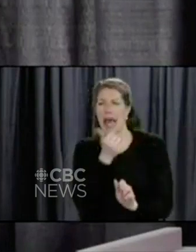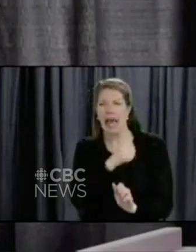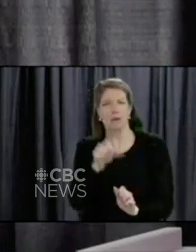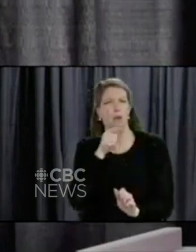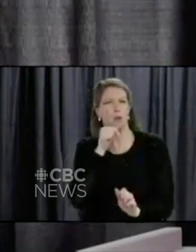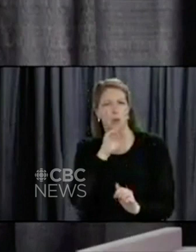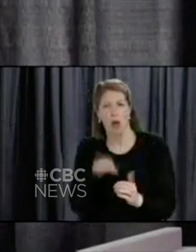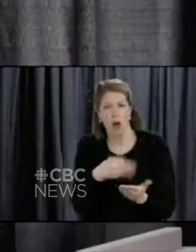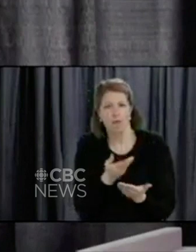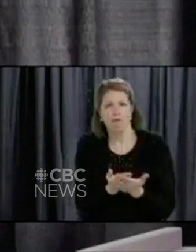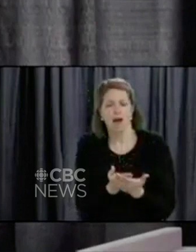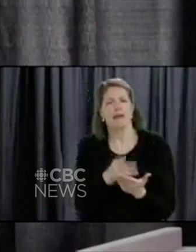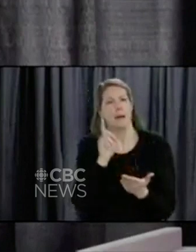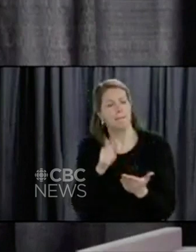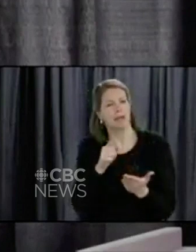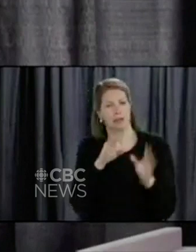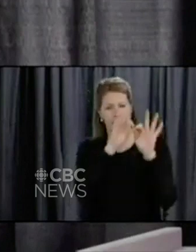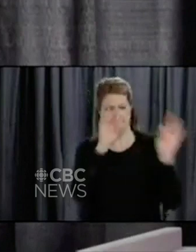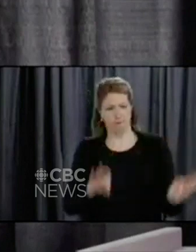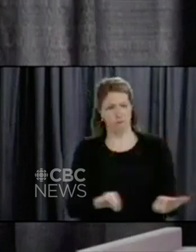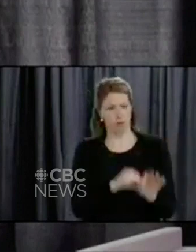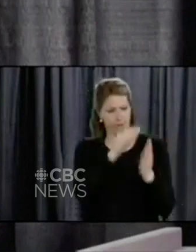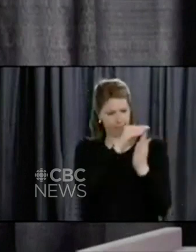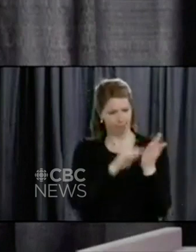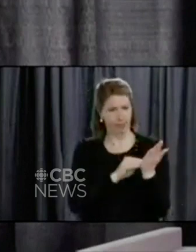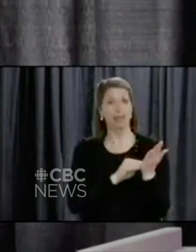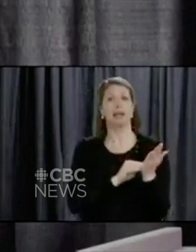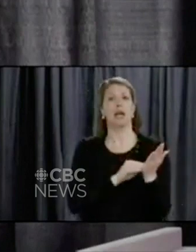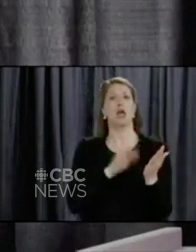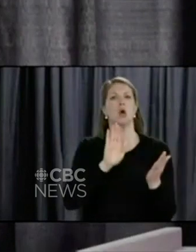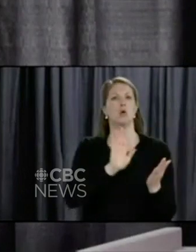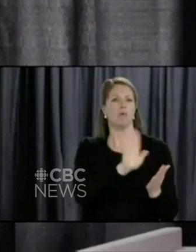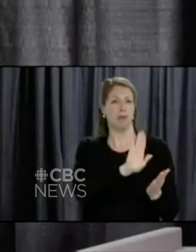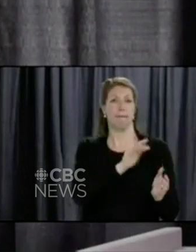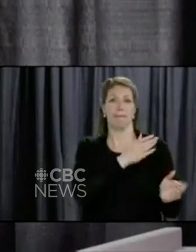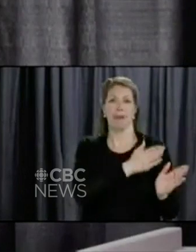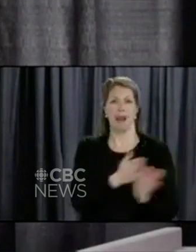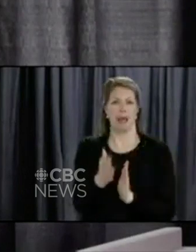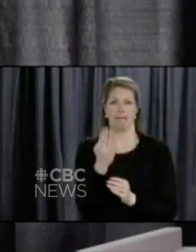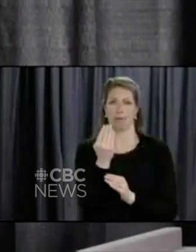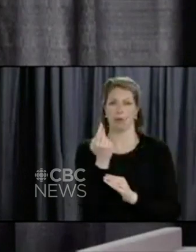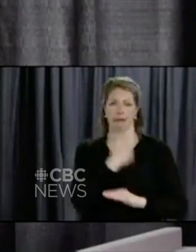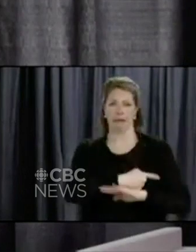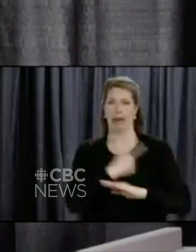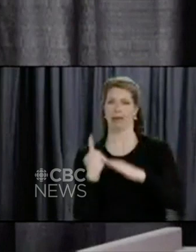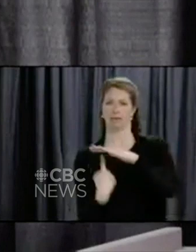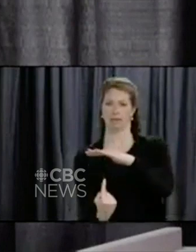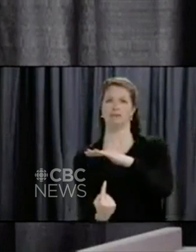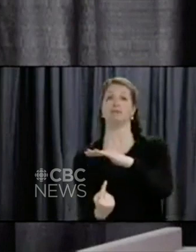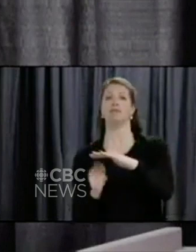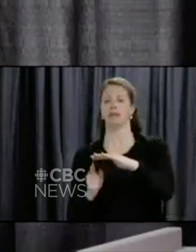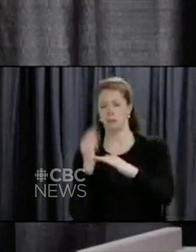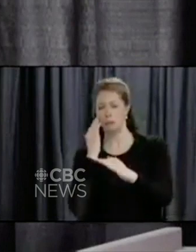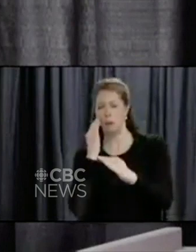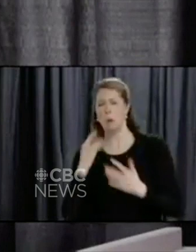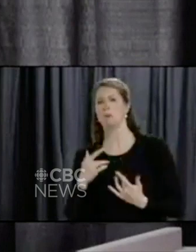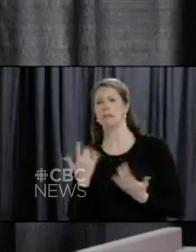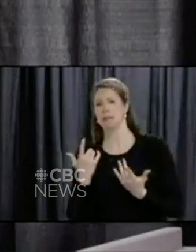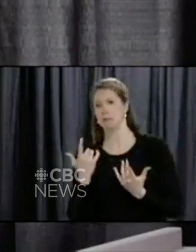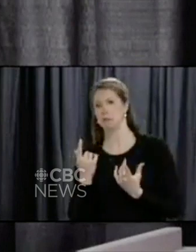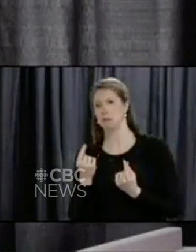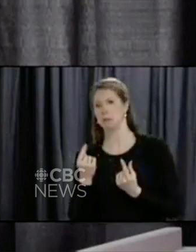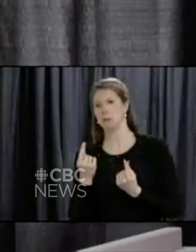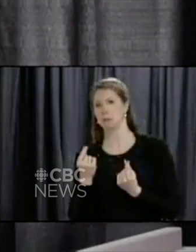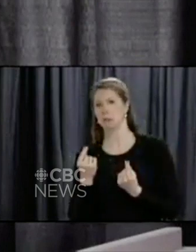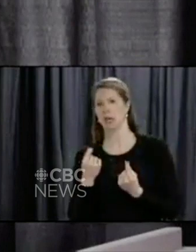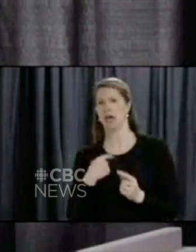These plans are complementary to typical workplace health and safety plans and procedures already required under provincial occupational health and safety